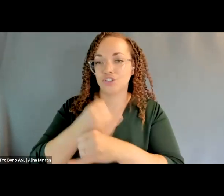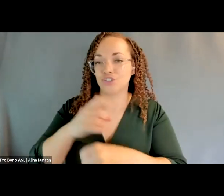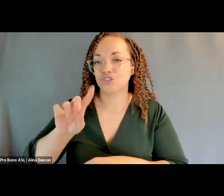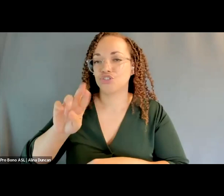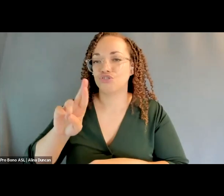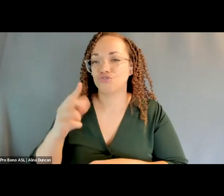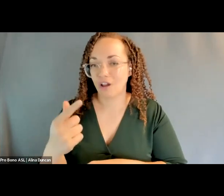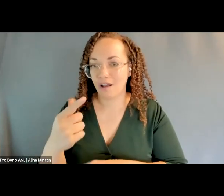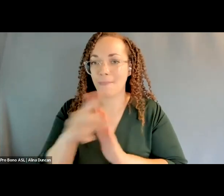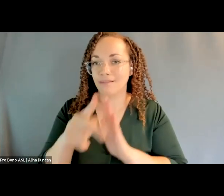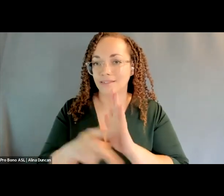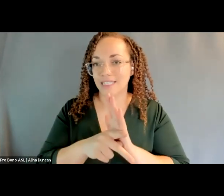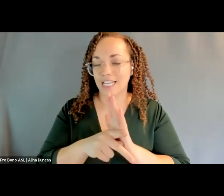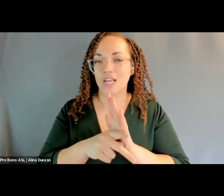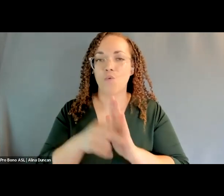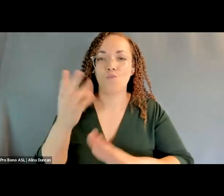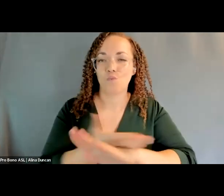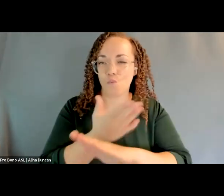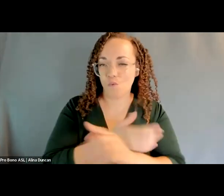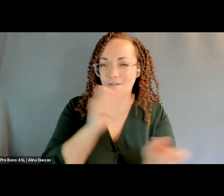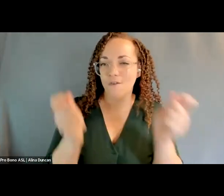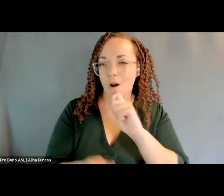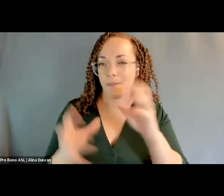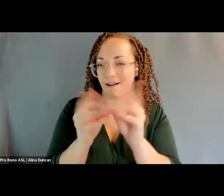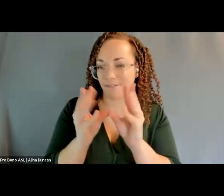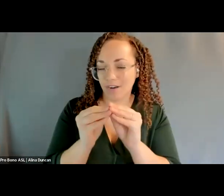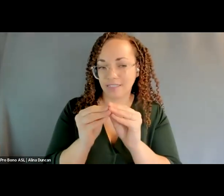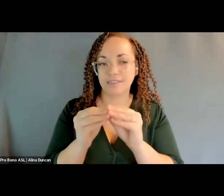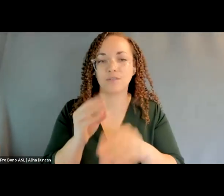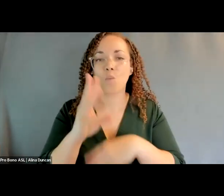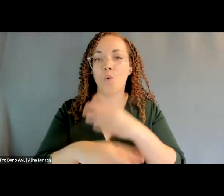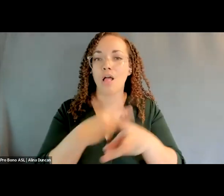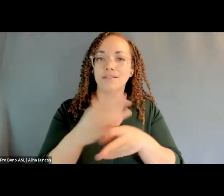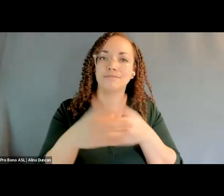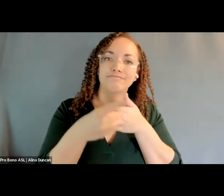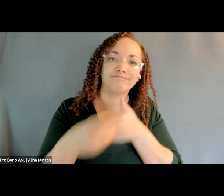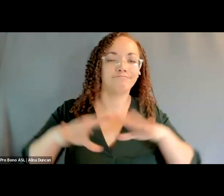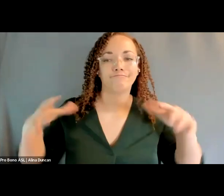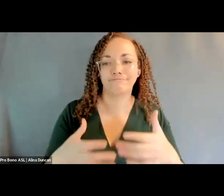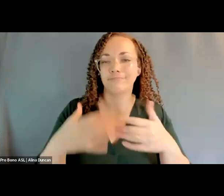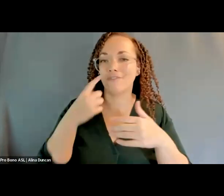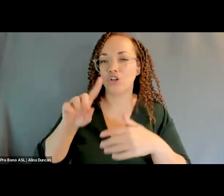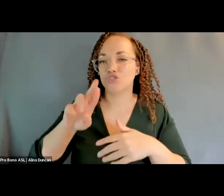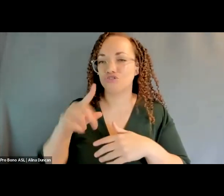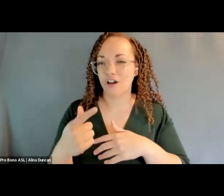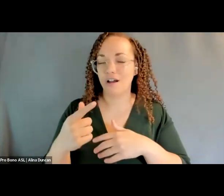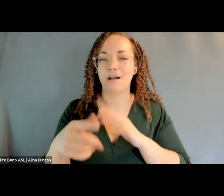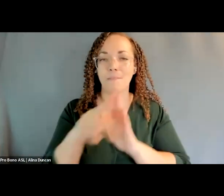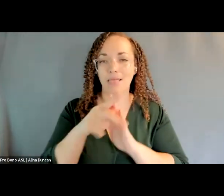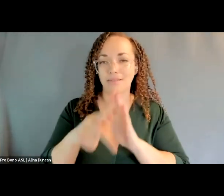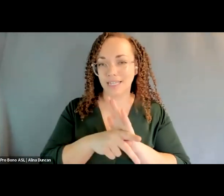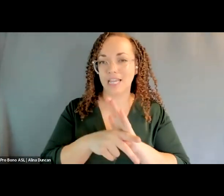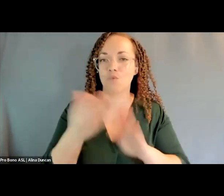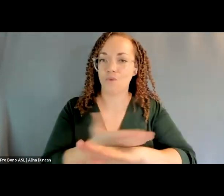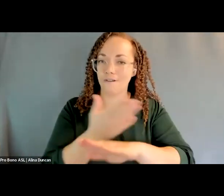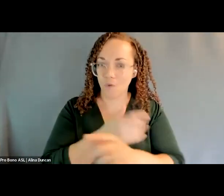Conference. Reform is the world's premier gathering of drug policy reformers coming together to learn, collaborate, strategize, and